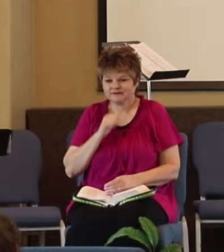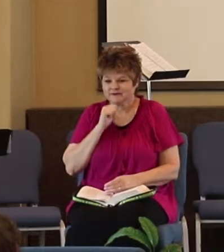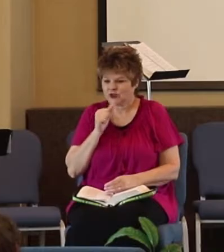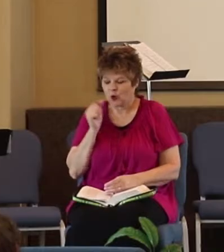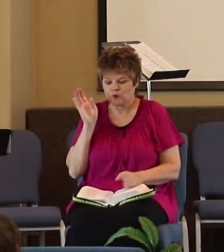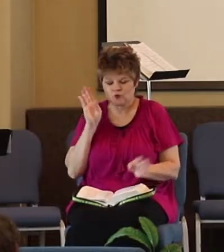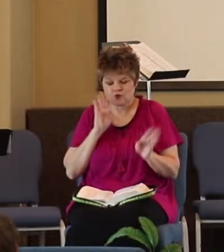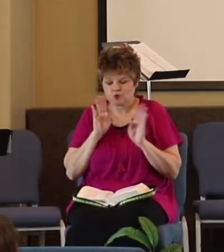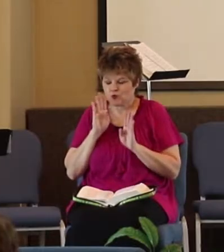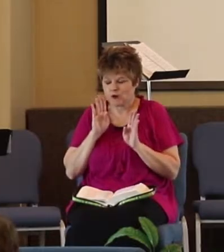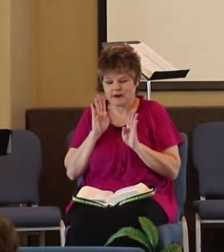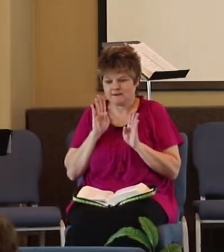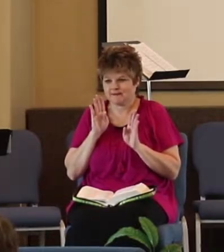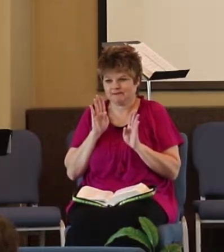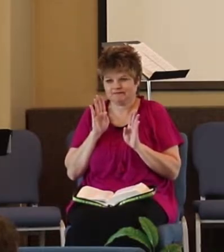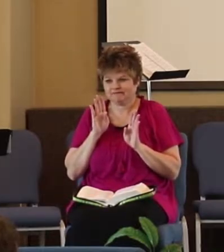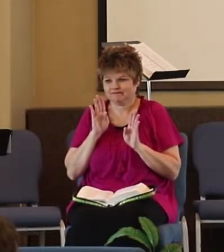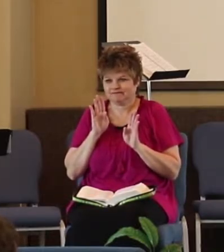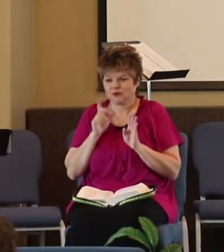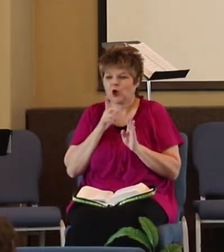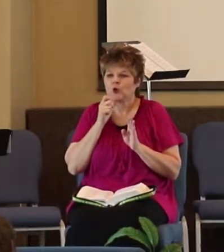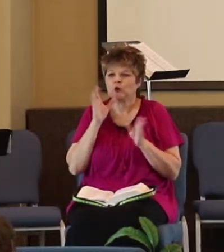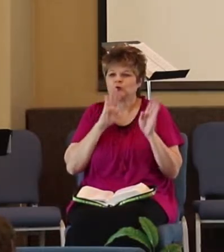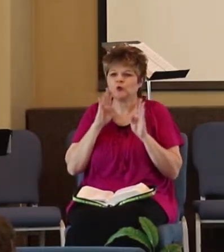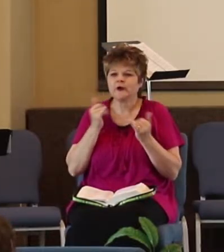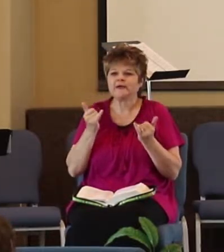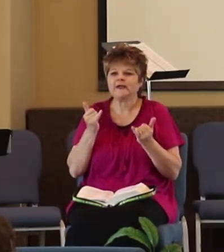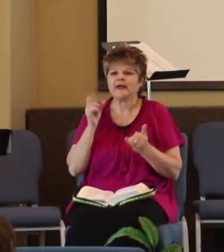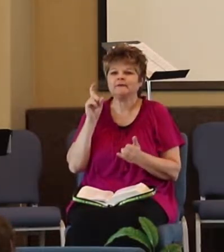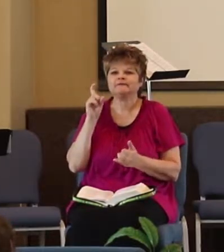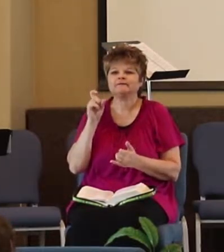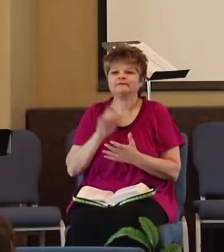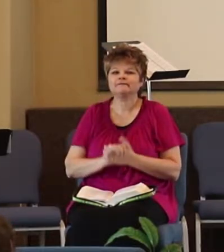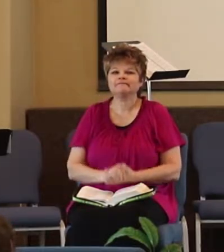Don't worry. Who's worried today?